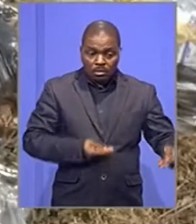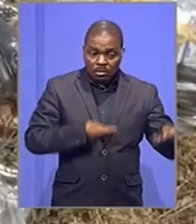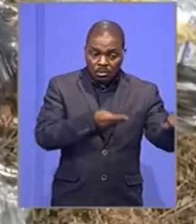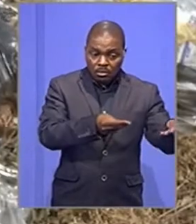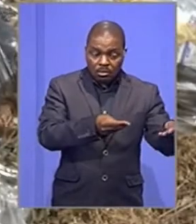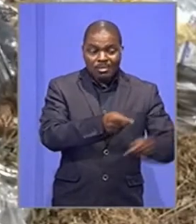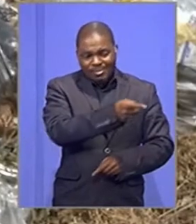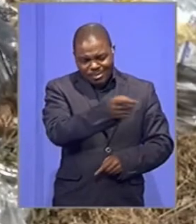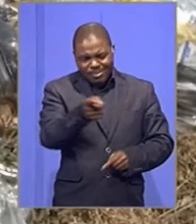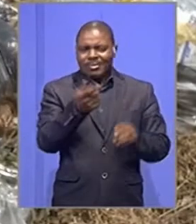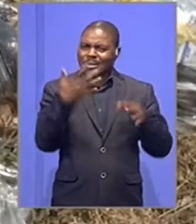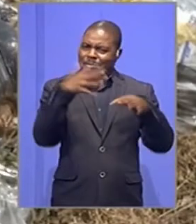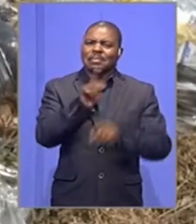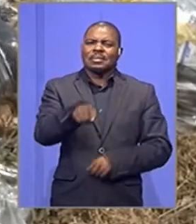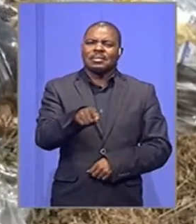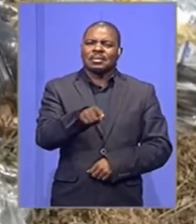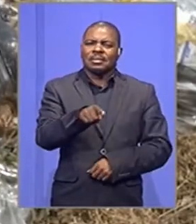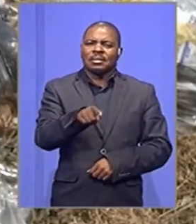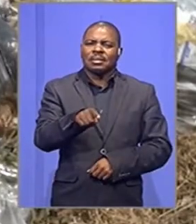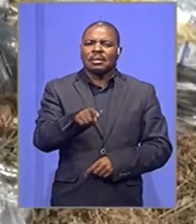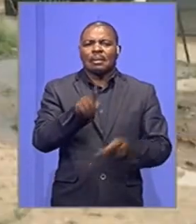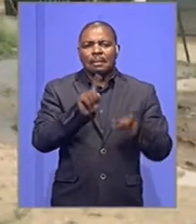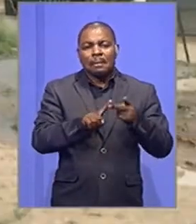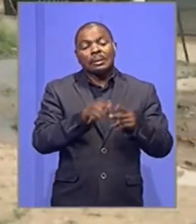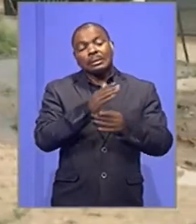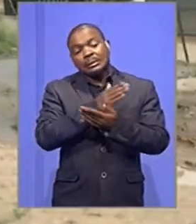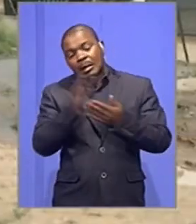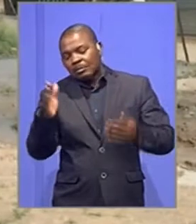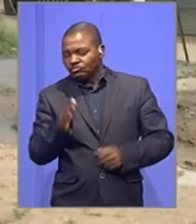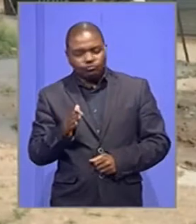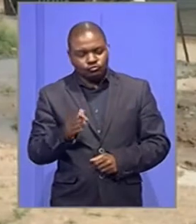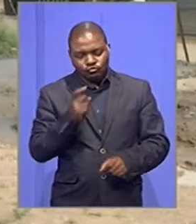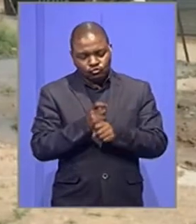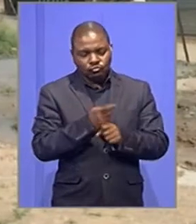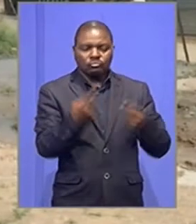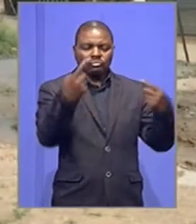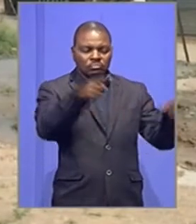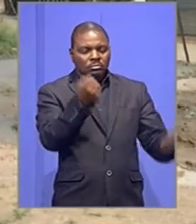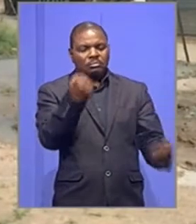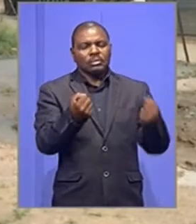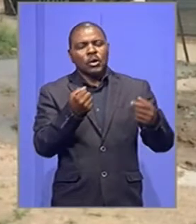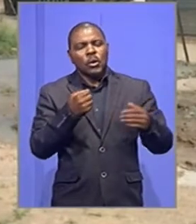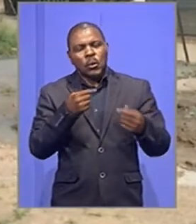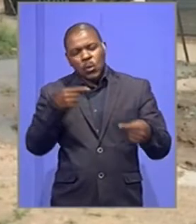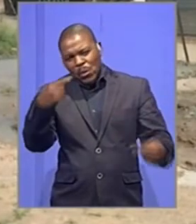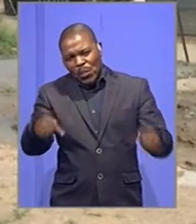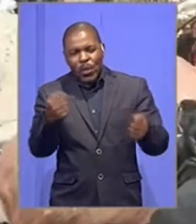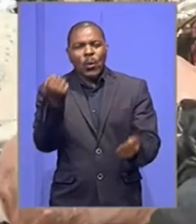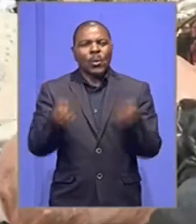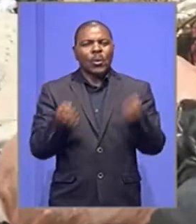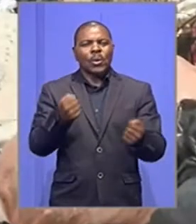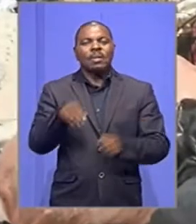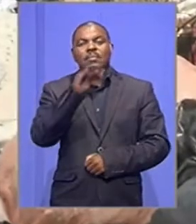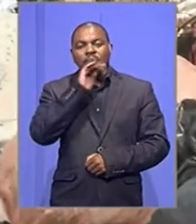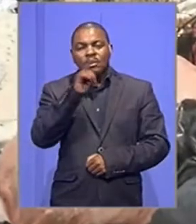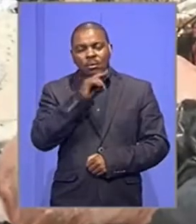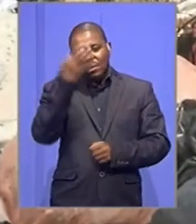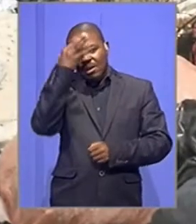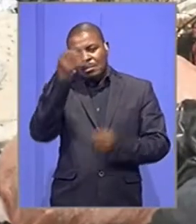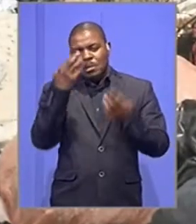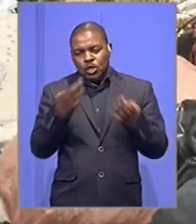they implement them, but then ba bangwe ba decide go di isa on review, waste the state resources to do that instead